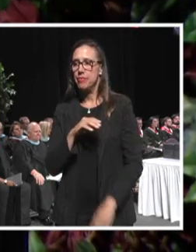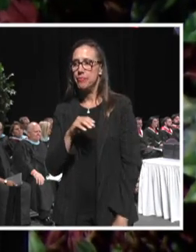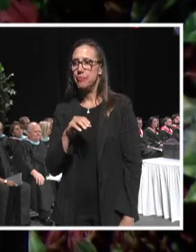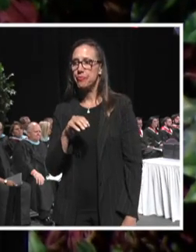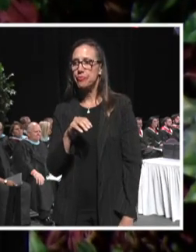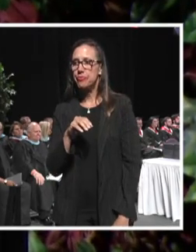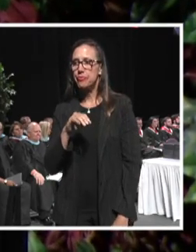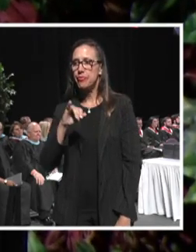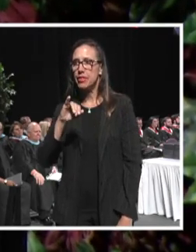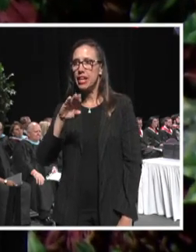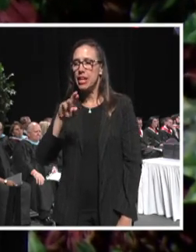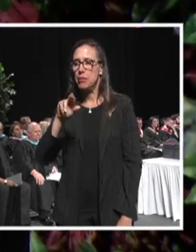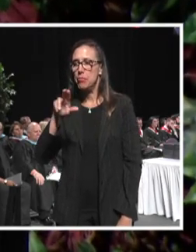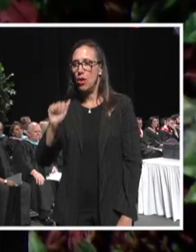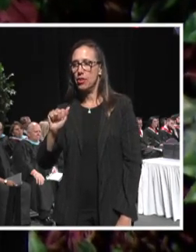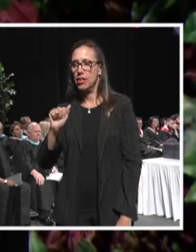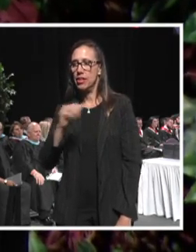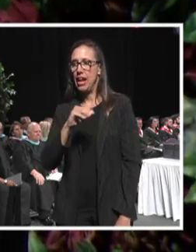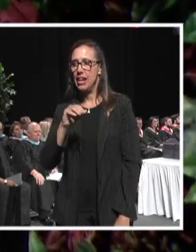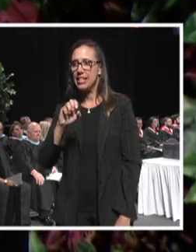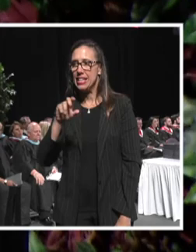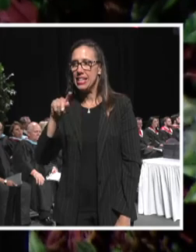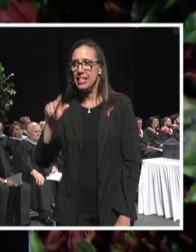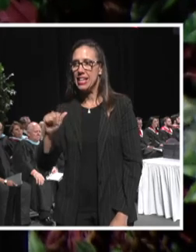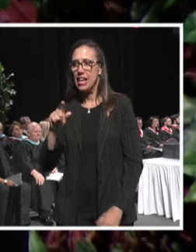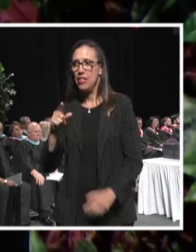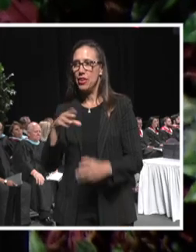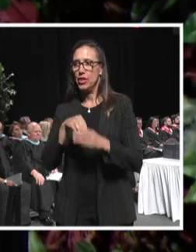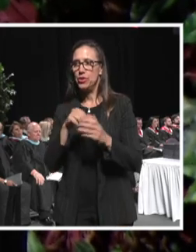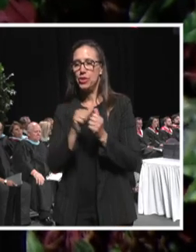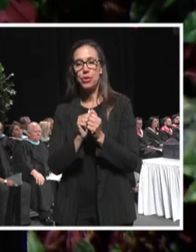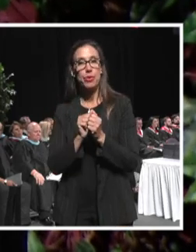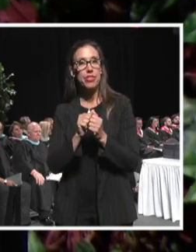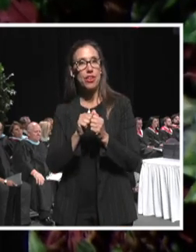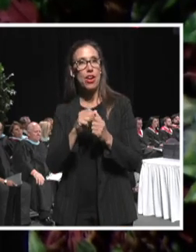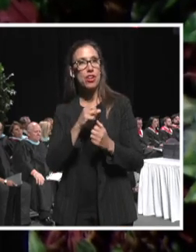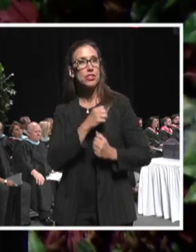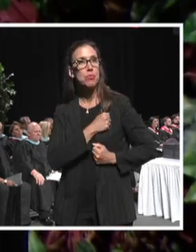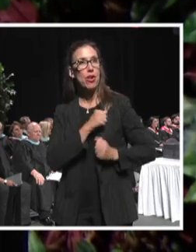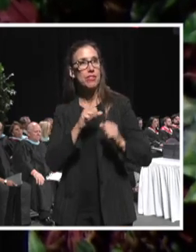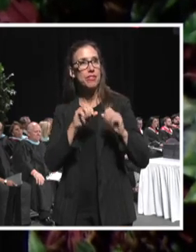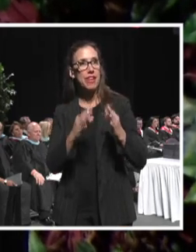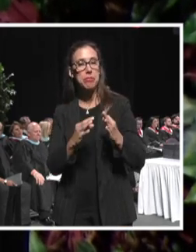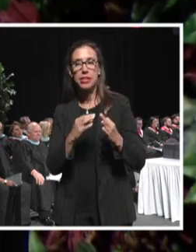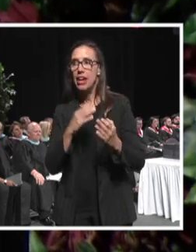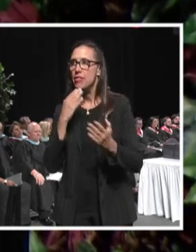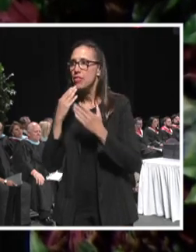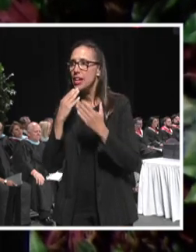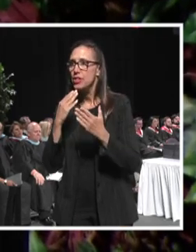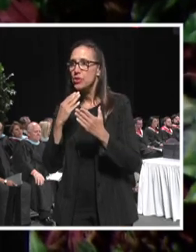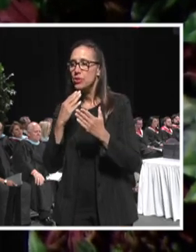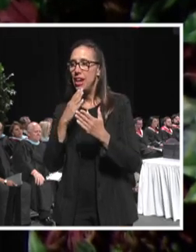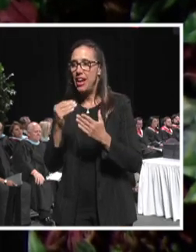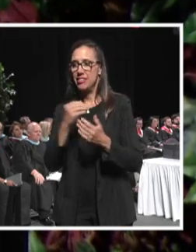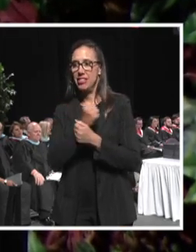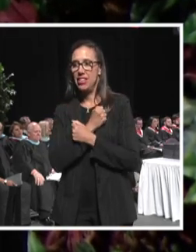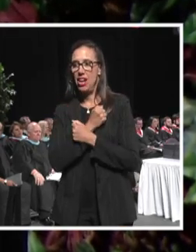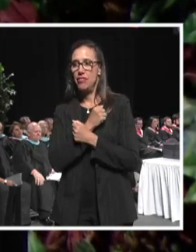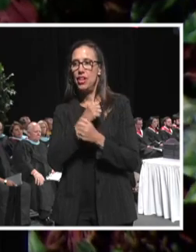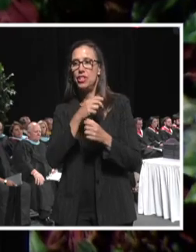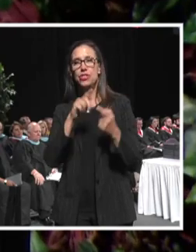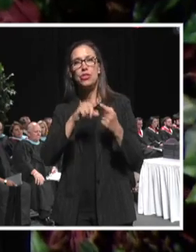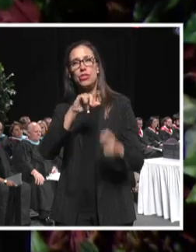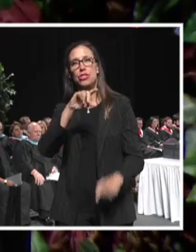Ibarra, who are so much a part of our Spartan family. And our thanks and love to our school nurse, Janet